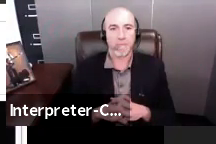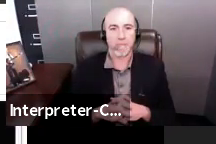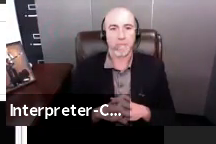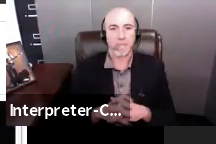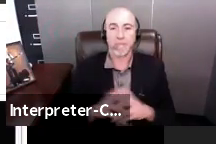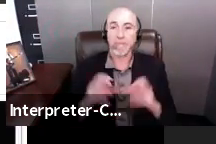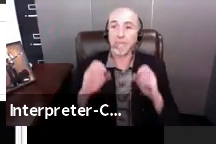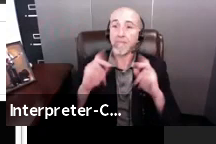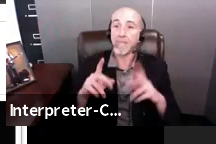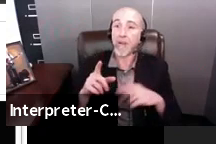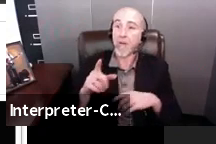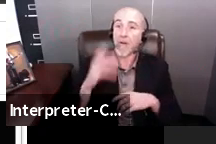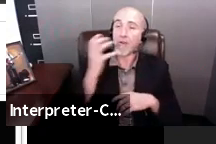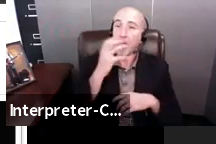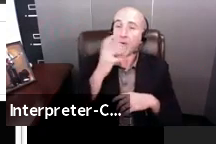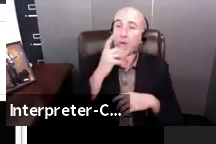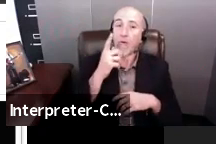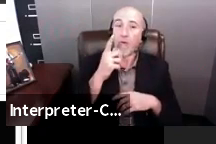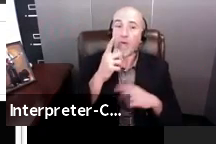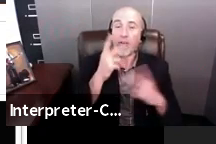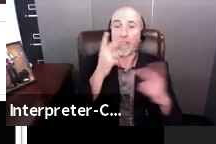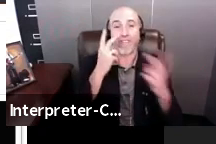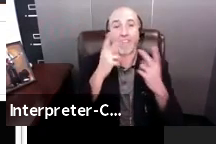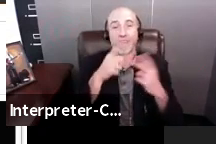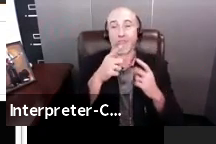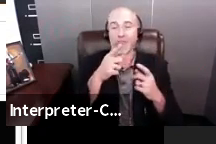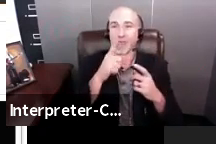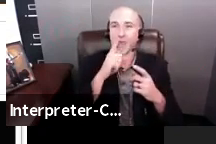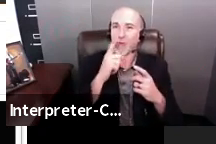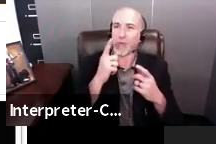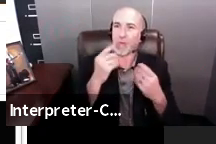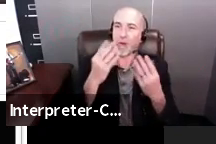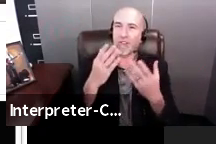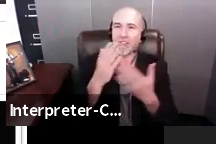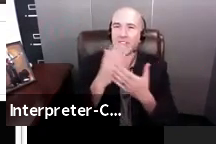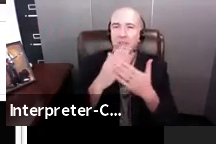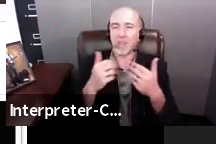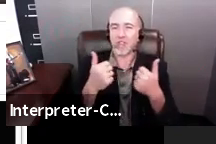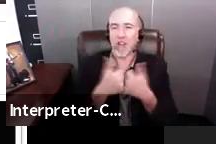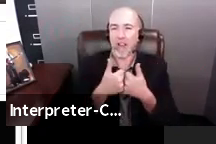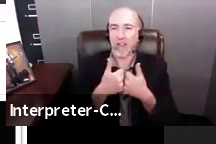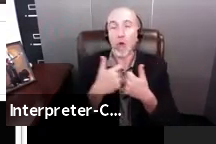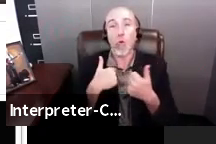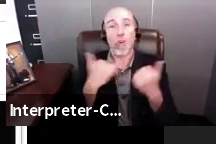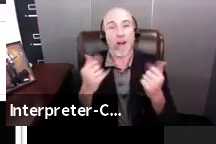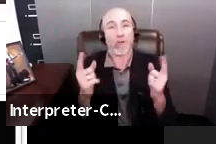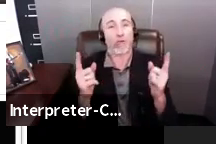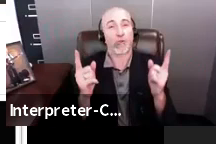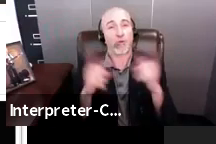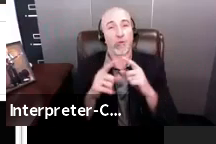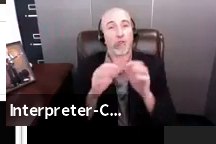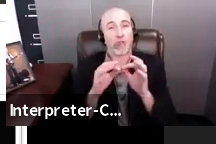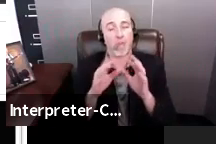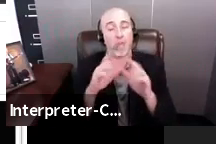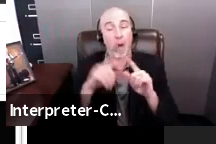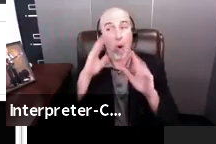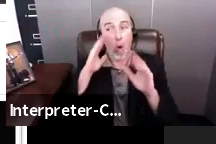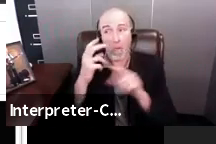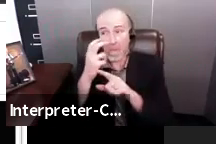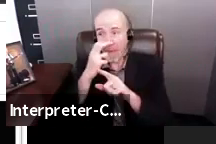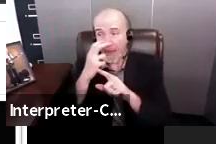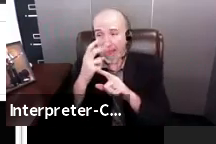Okay, the rich visuals from that video probably presented a challenge to the audio describers from ArtSpark, Texas, but I hope our blind